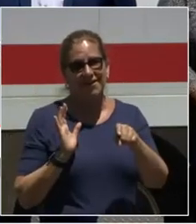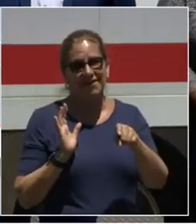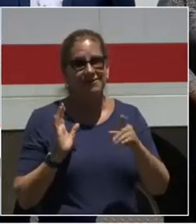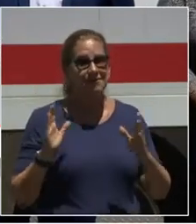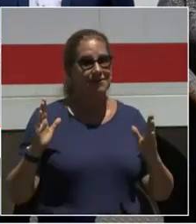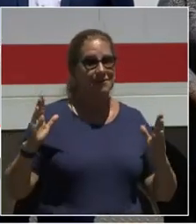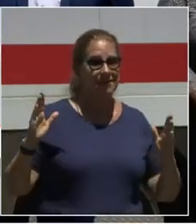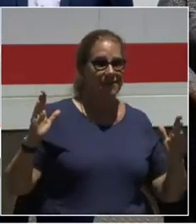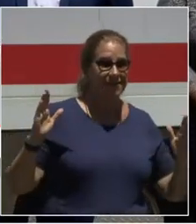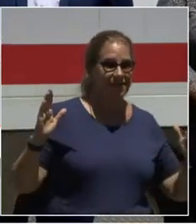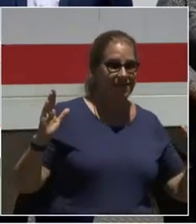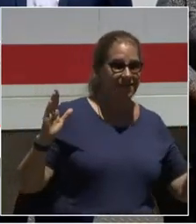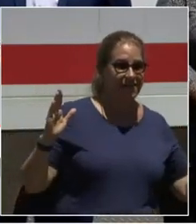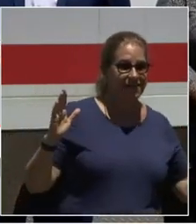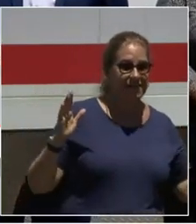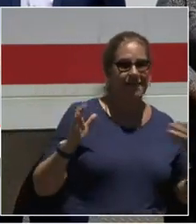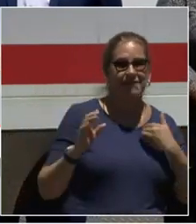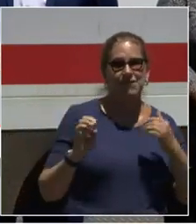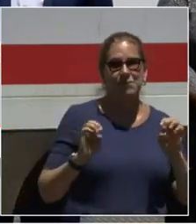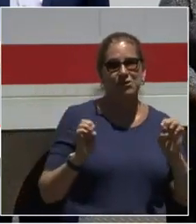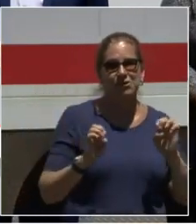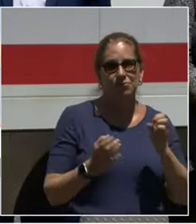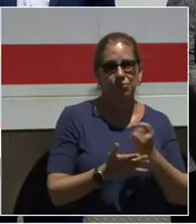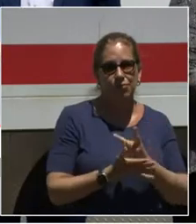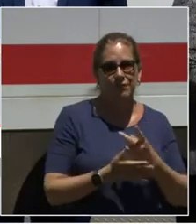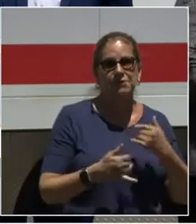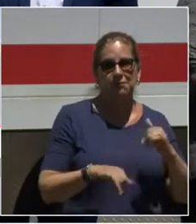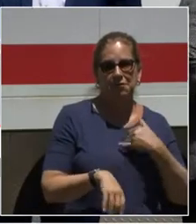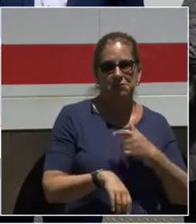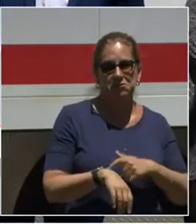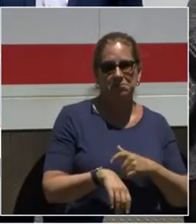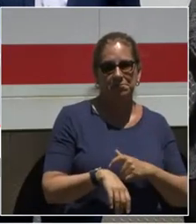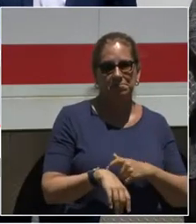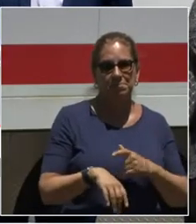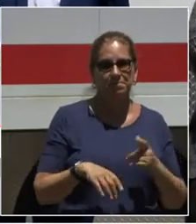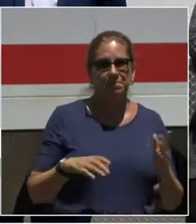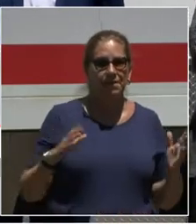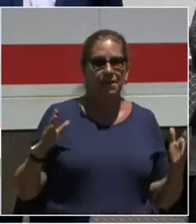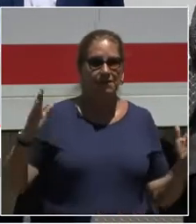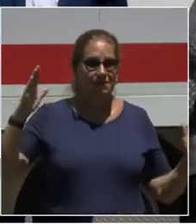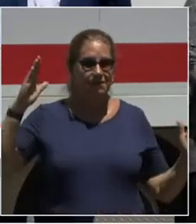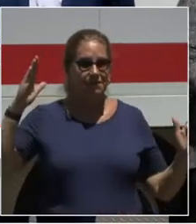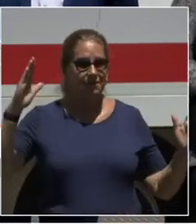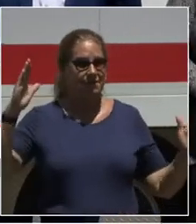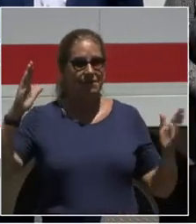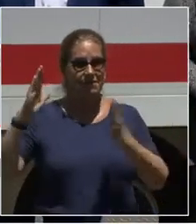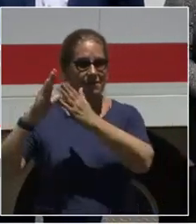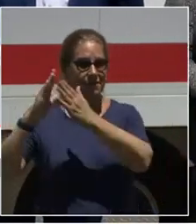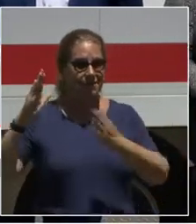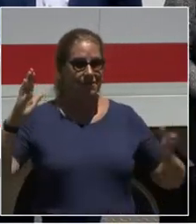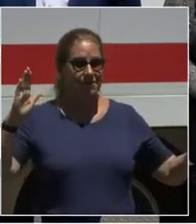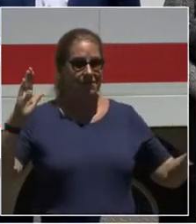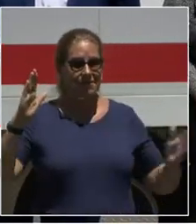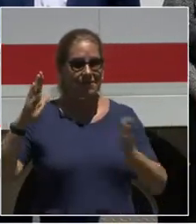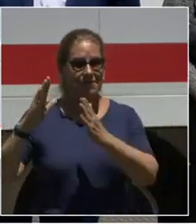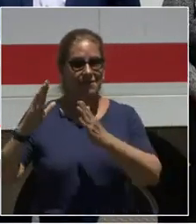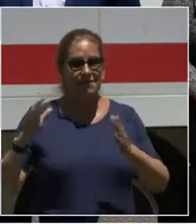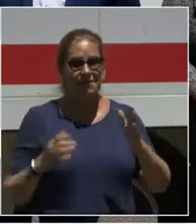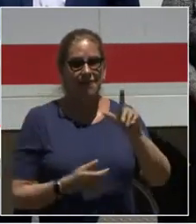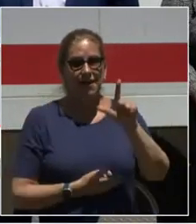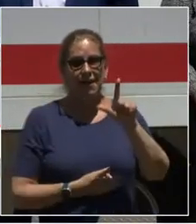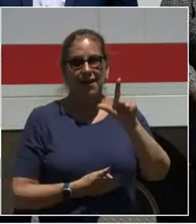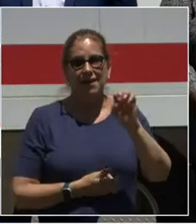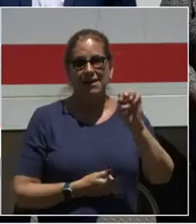you have a little bit more time. But we've already noticed for some LEAs, as students have